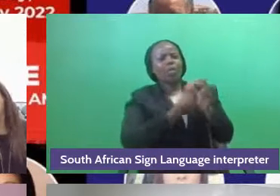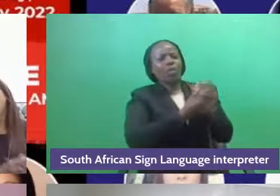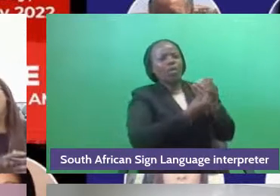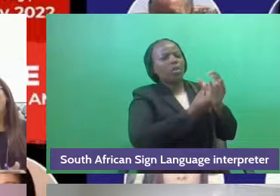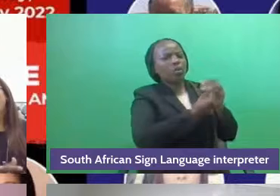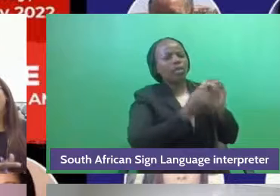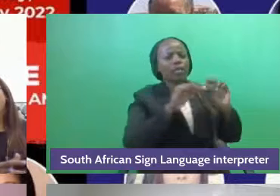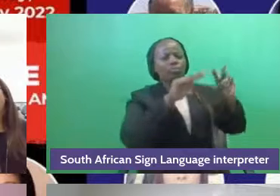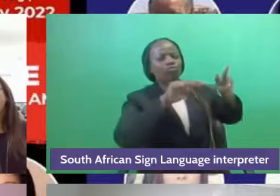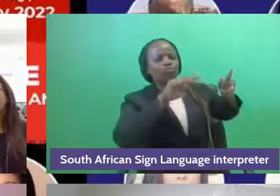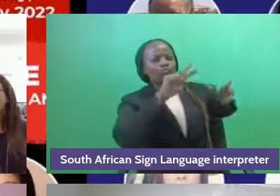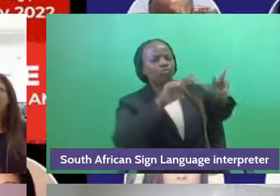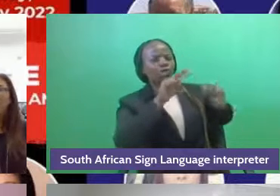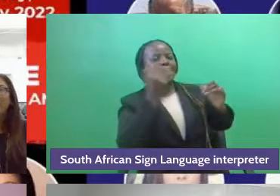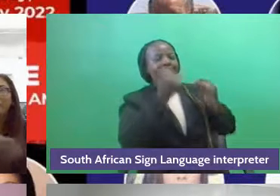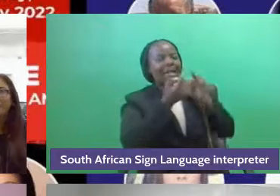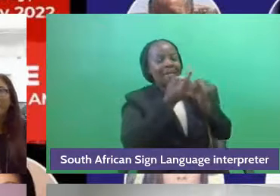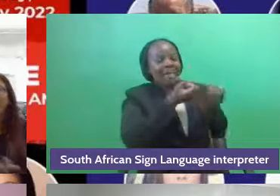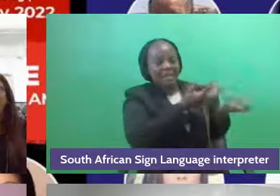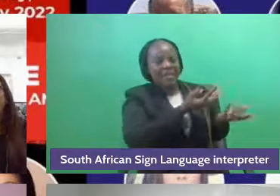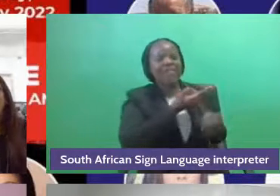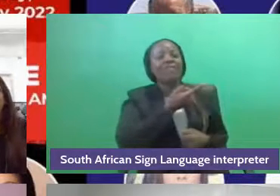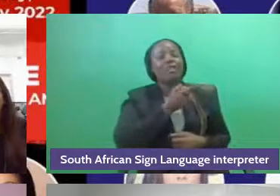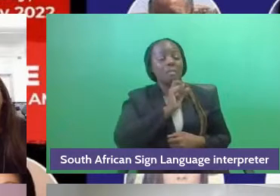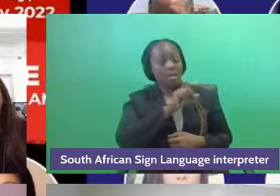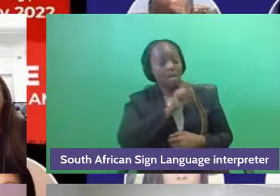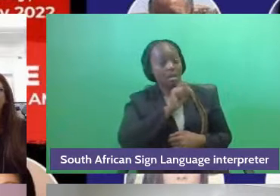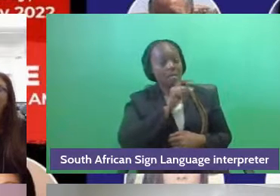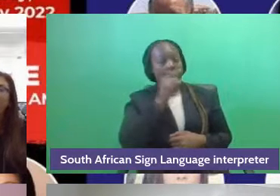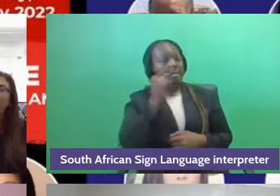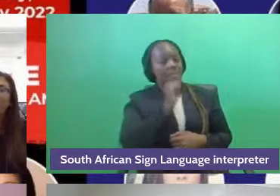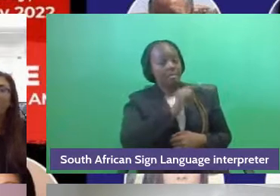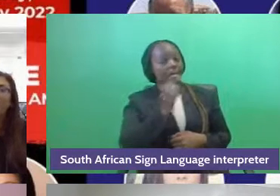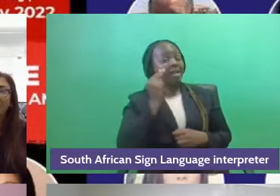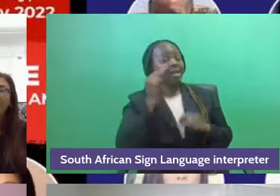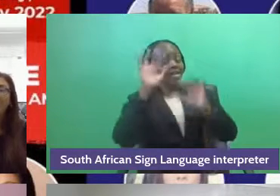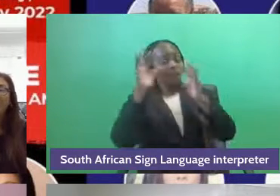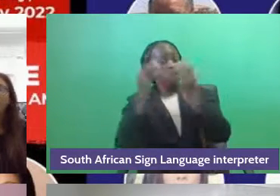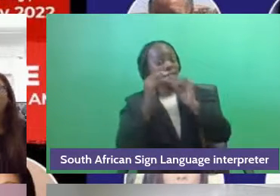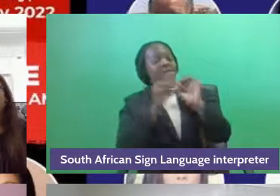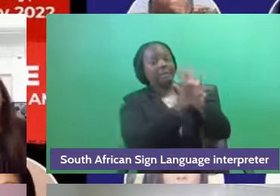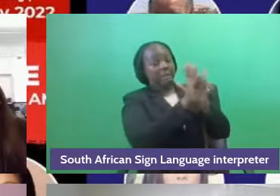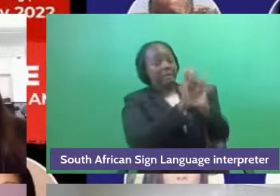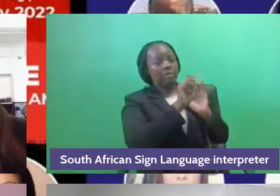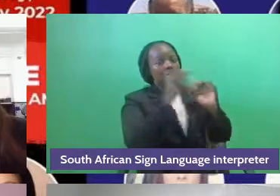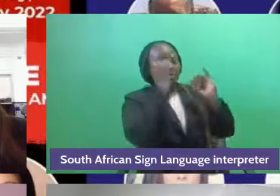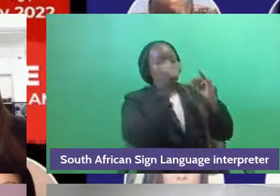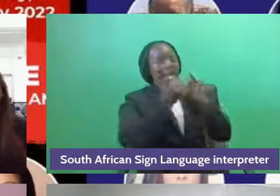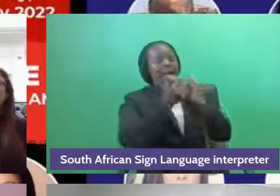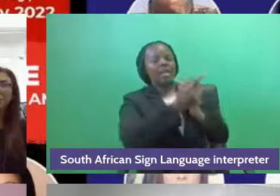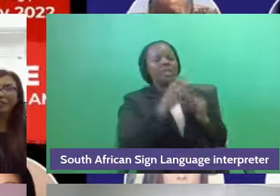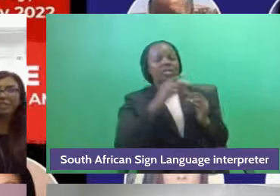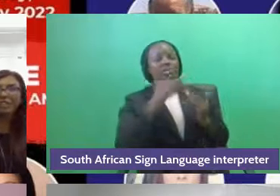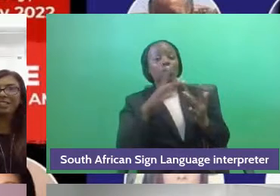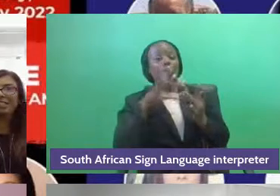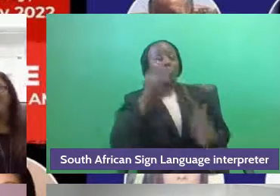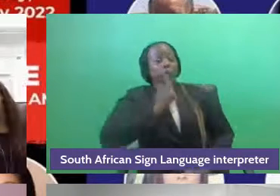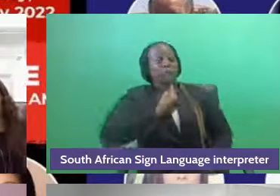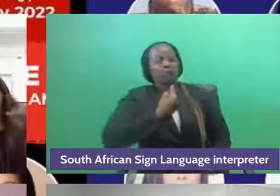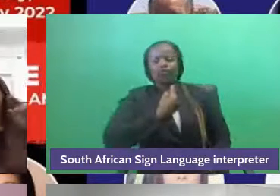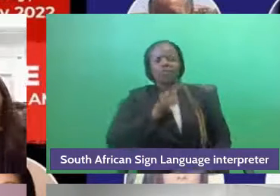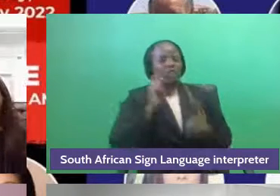you assigned a sign name, and that's basically the name that the deaf world knows you by. You can't choose it, you can't change